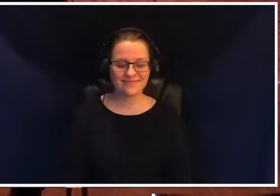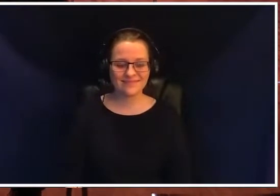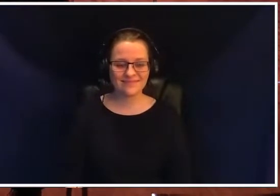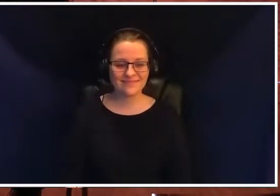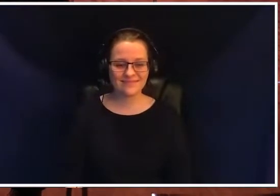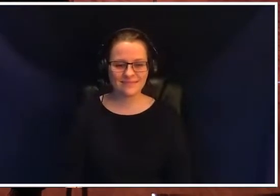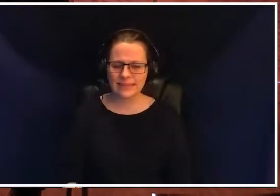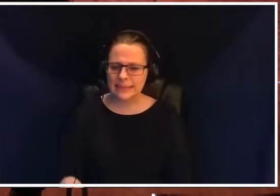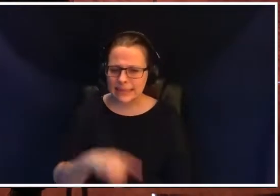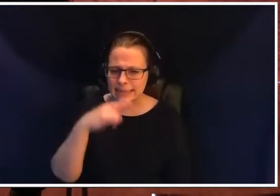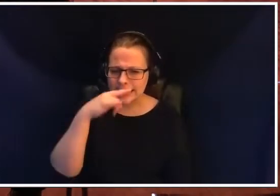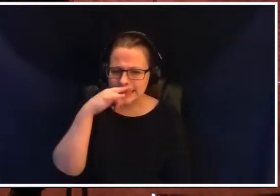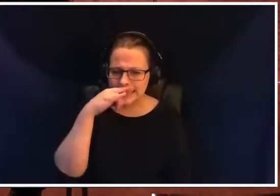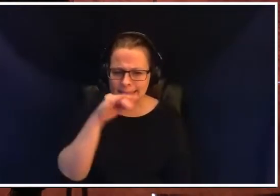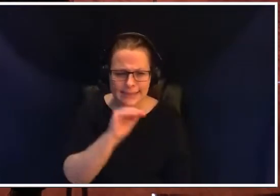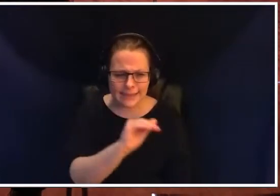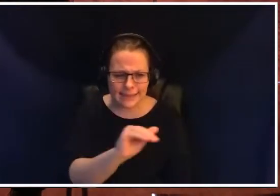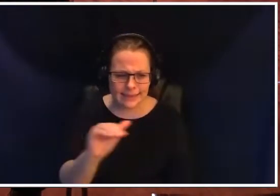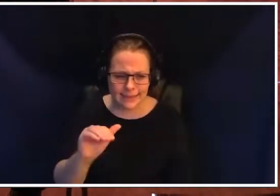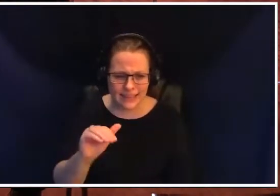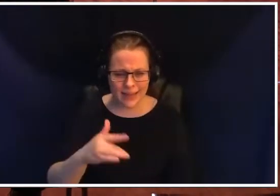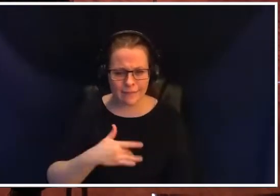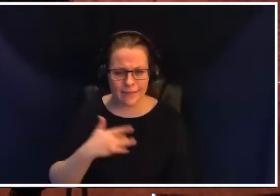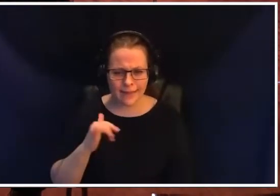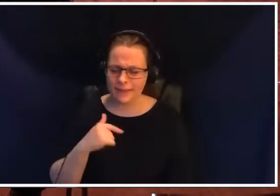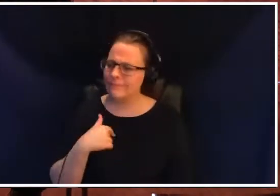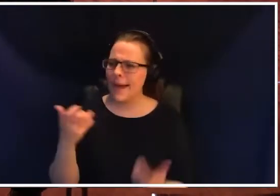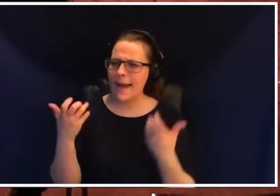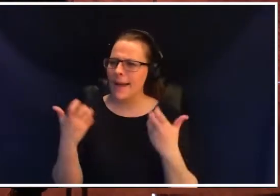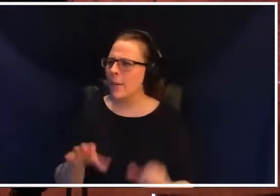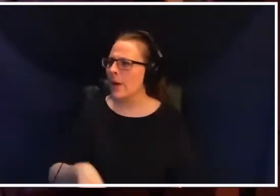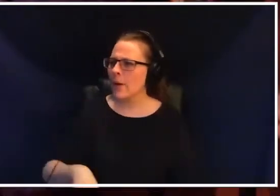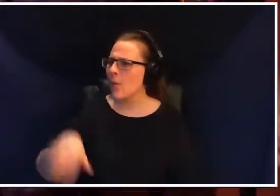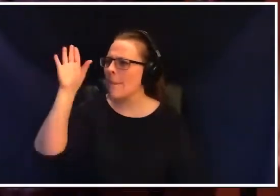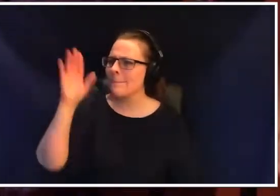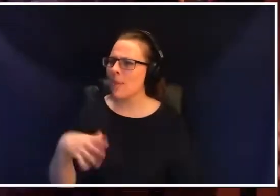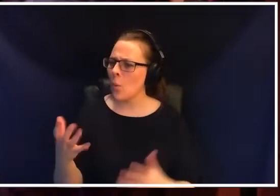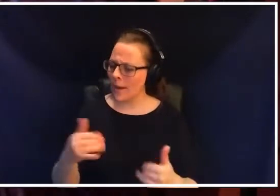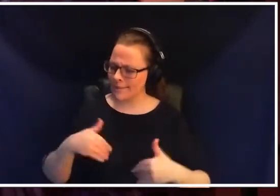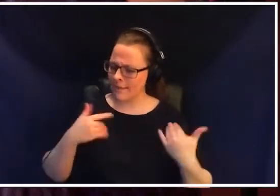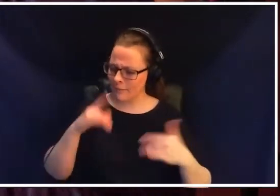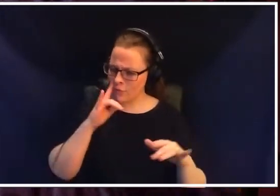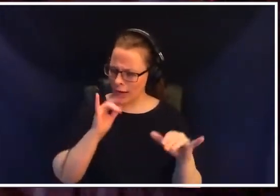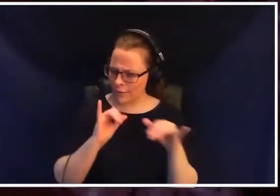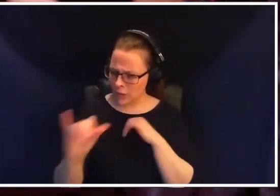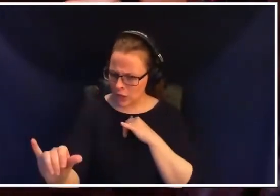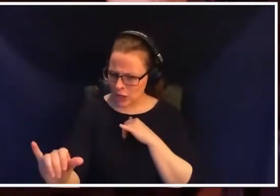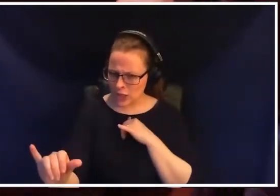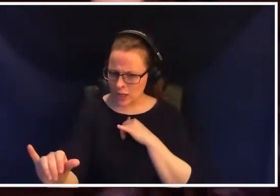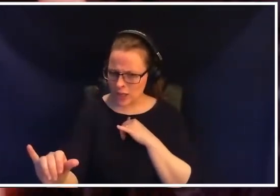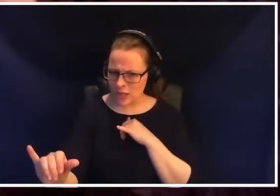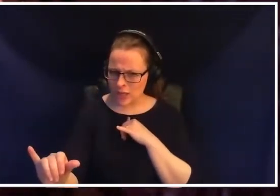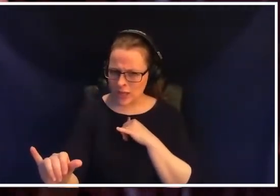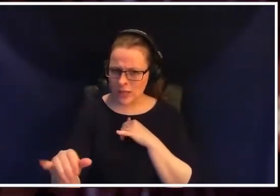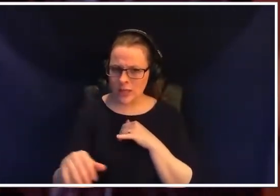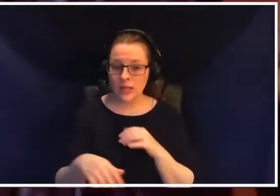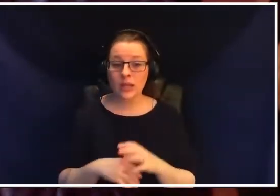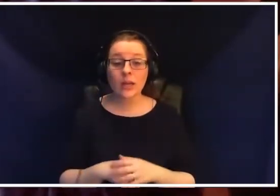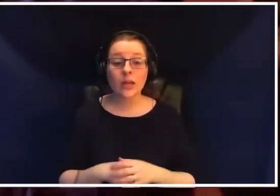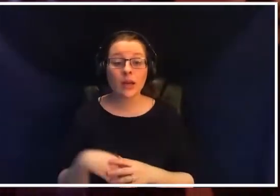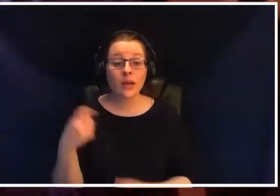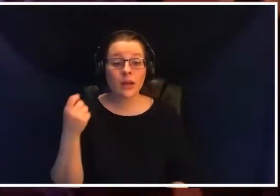Kids, do you ever feel like you don't want to grow up? Well, that is shared by the main character